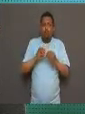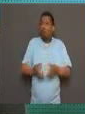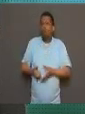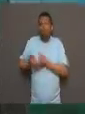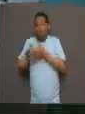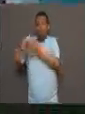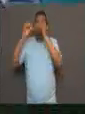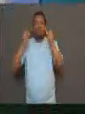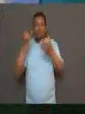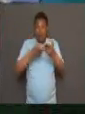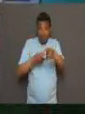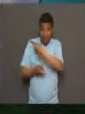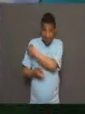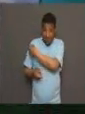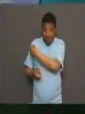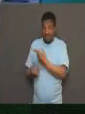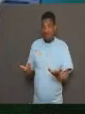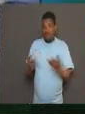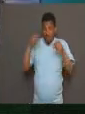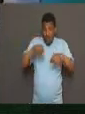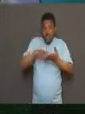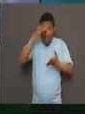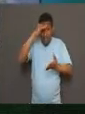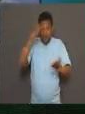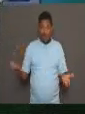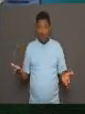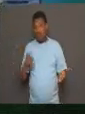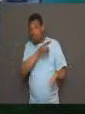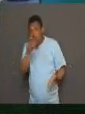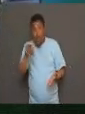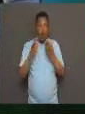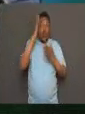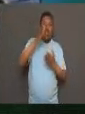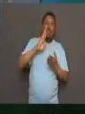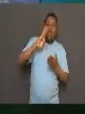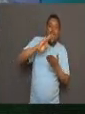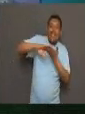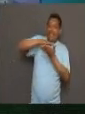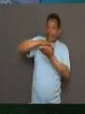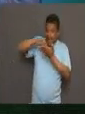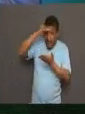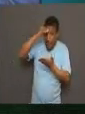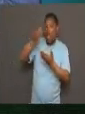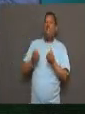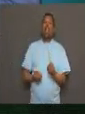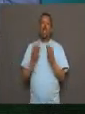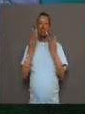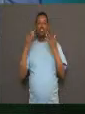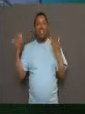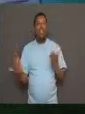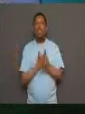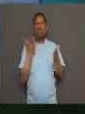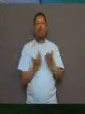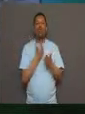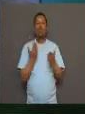transportable. In today's lesson, you will be learning a lot of new